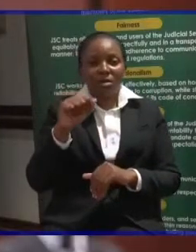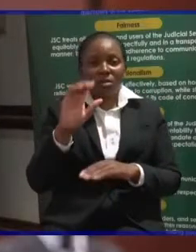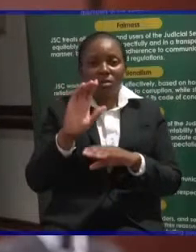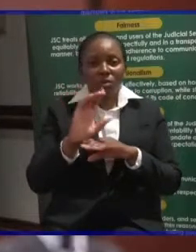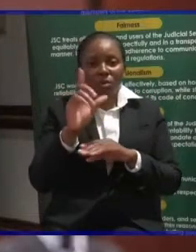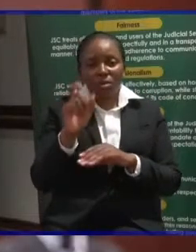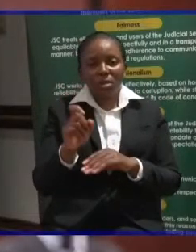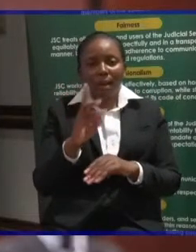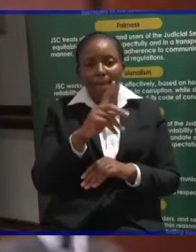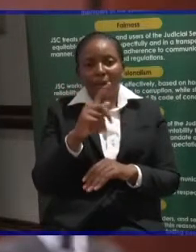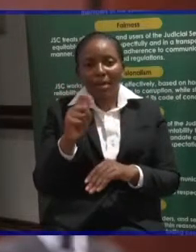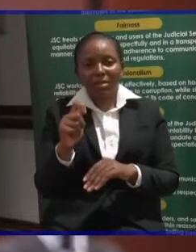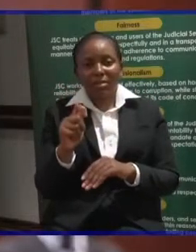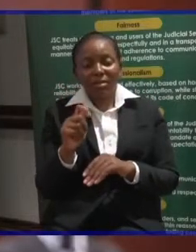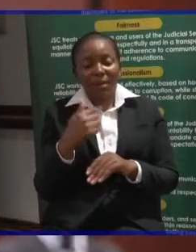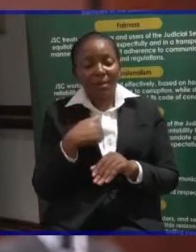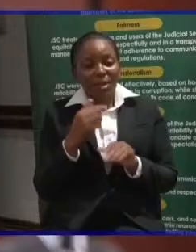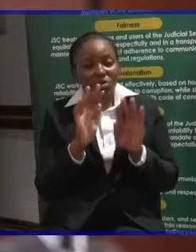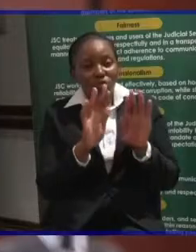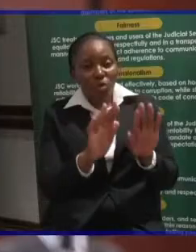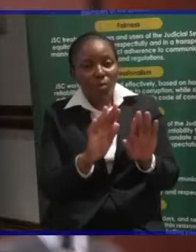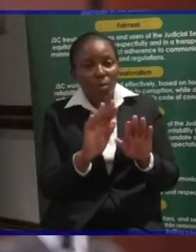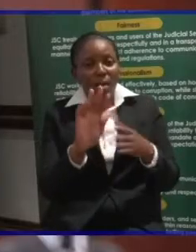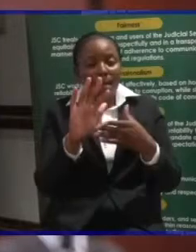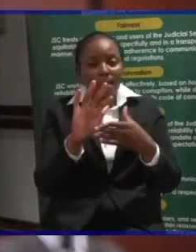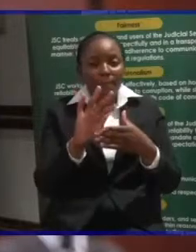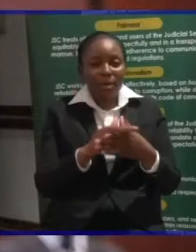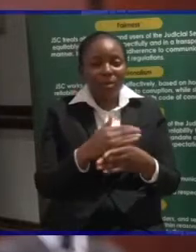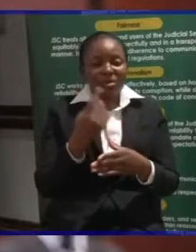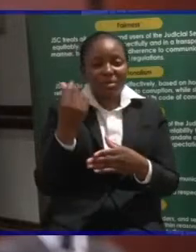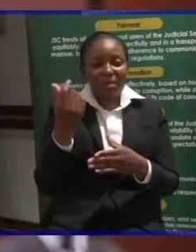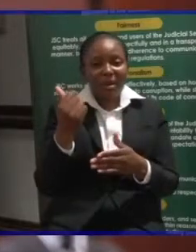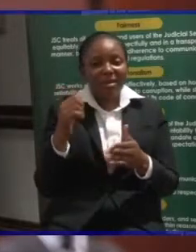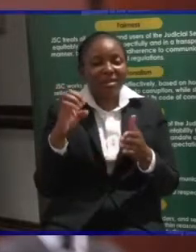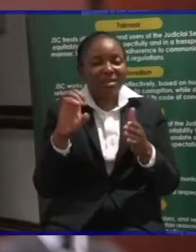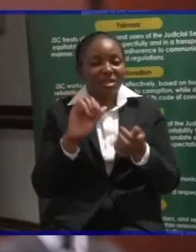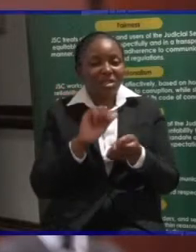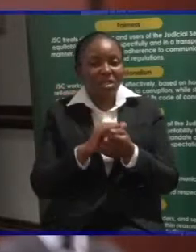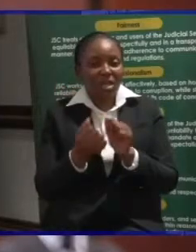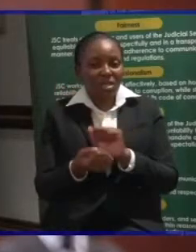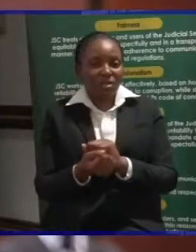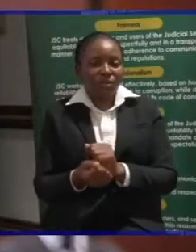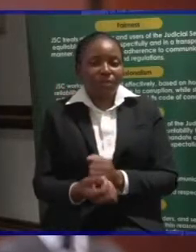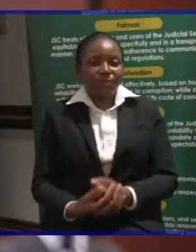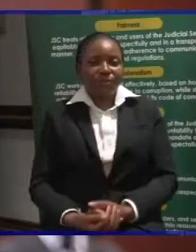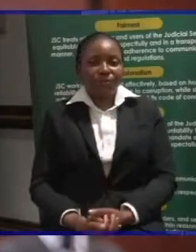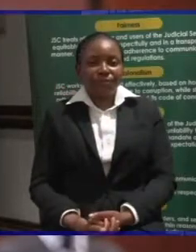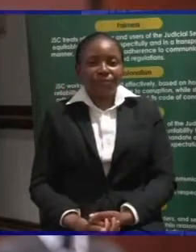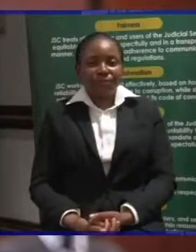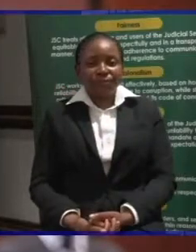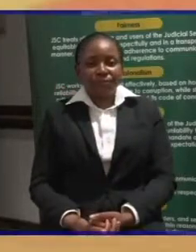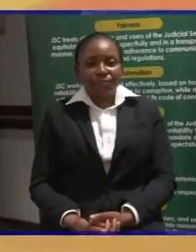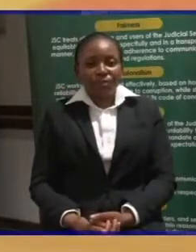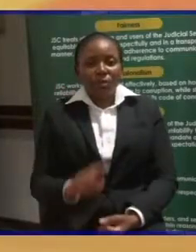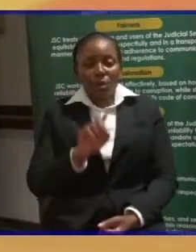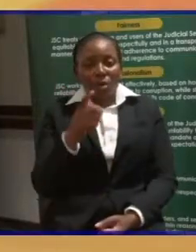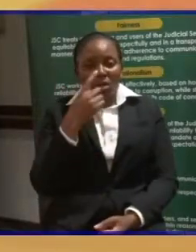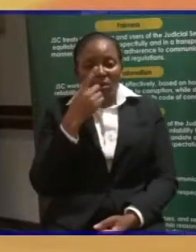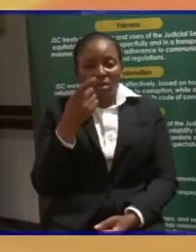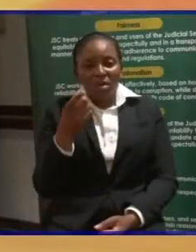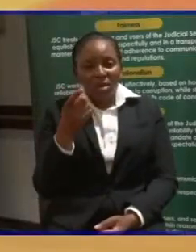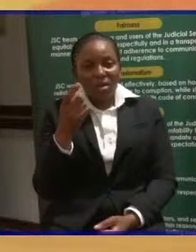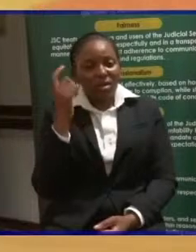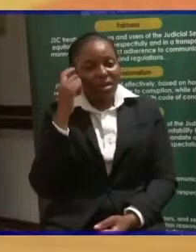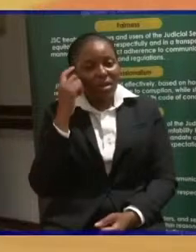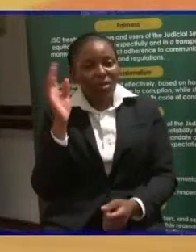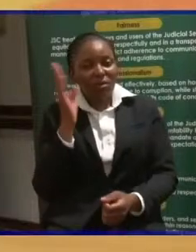but I put it on hold due to financial constraints. When do you think you'll complete that,